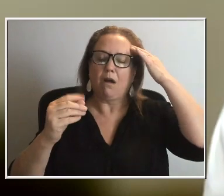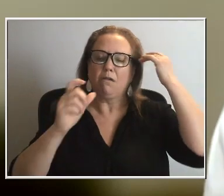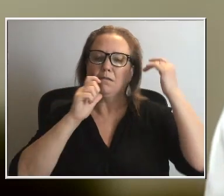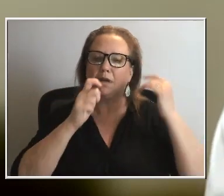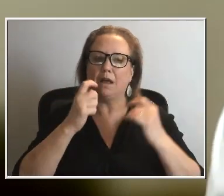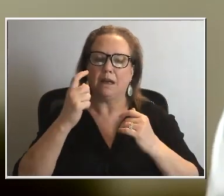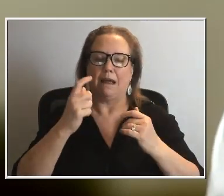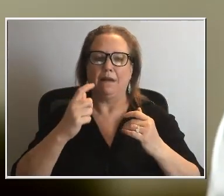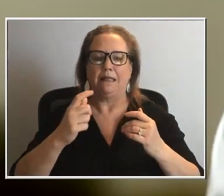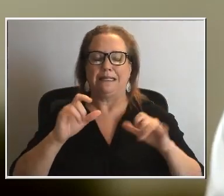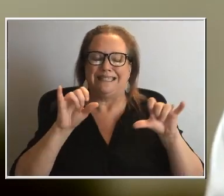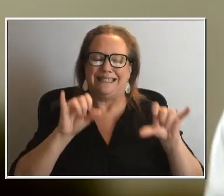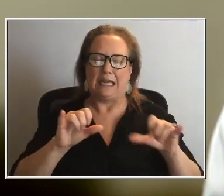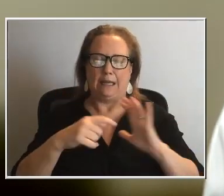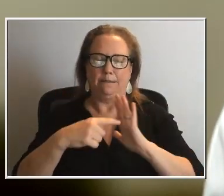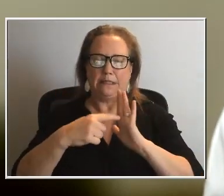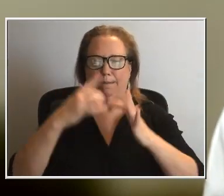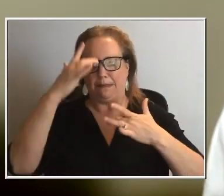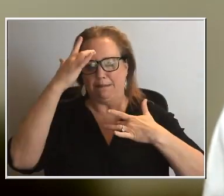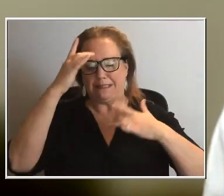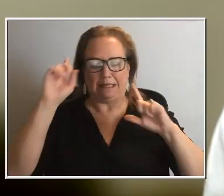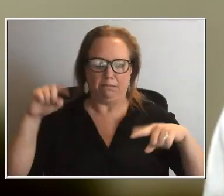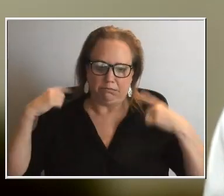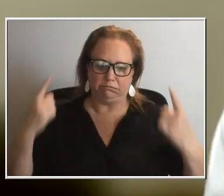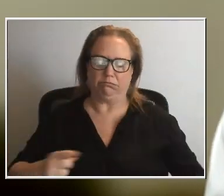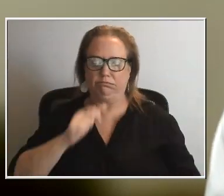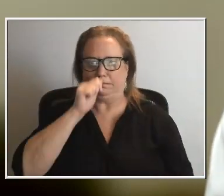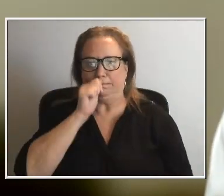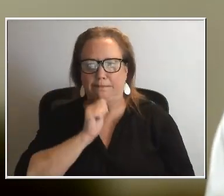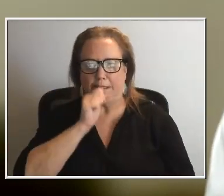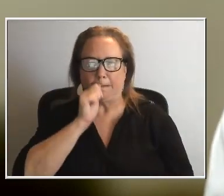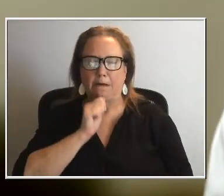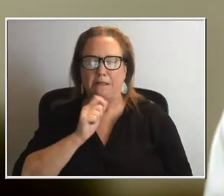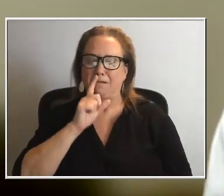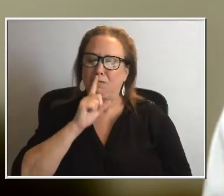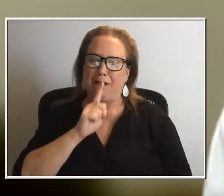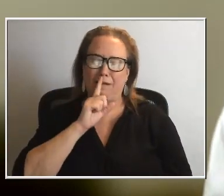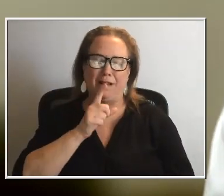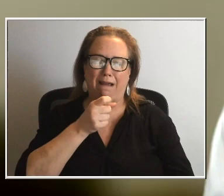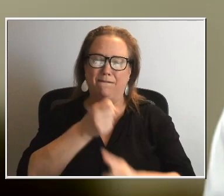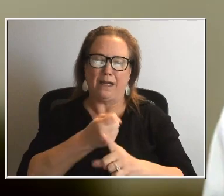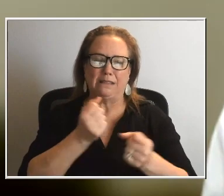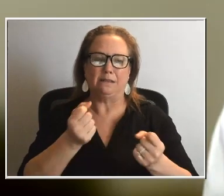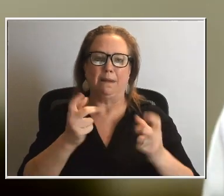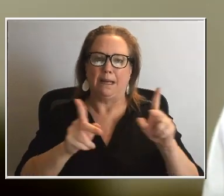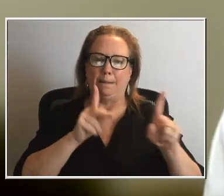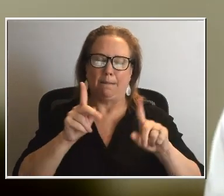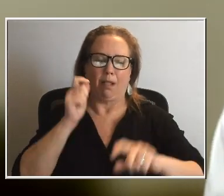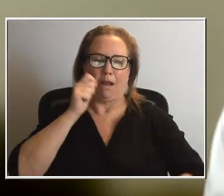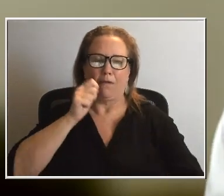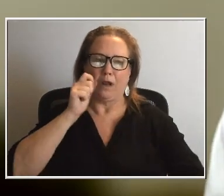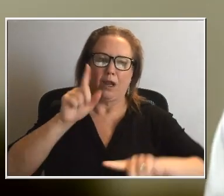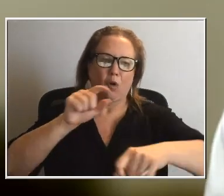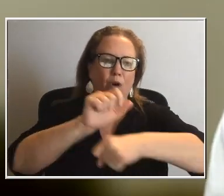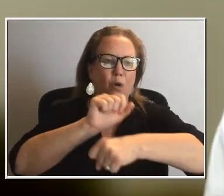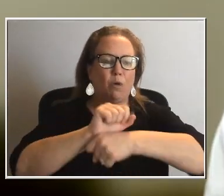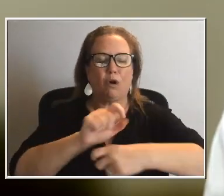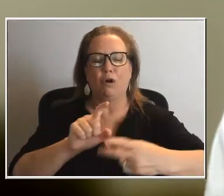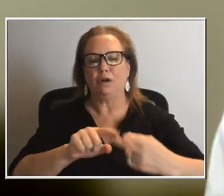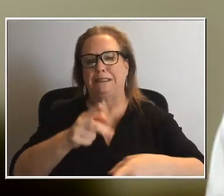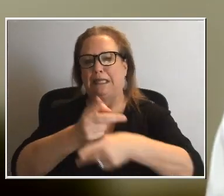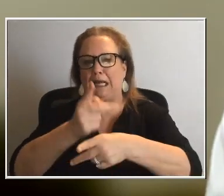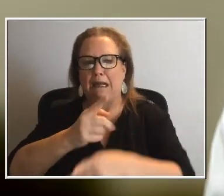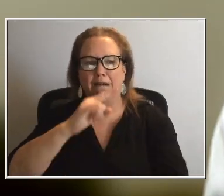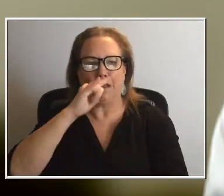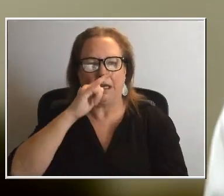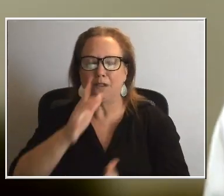those same symptoms that they have been living with, because it does affect so many people every day, going to work, caring for children, whatever